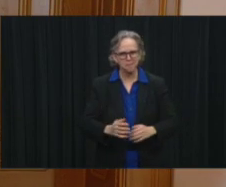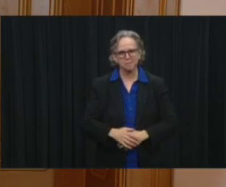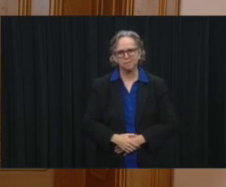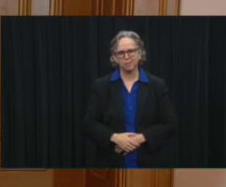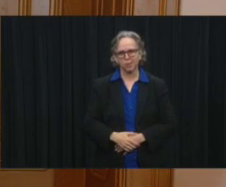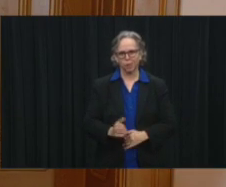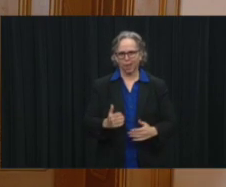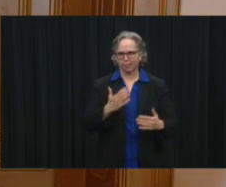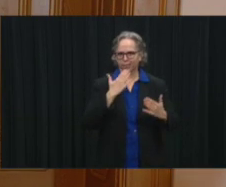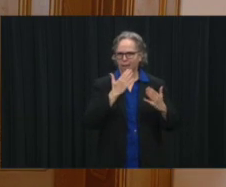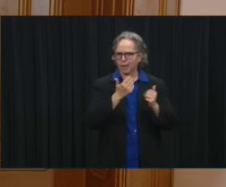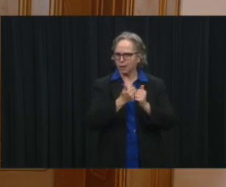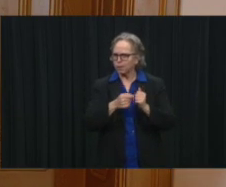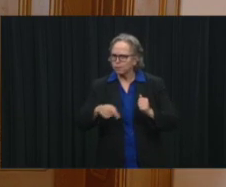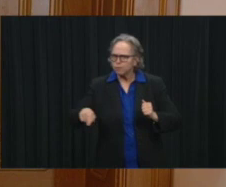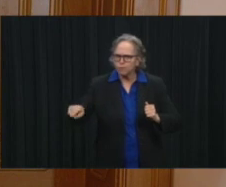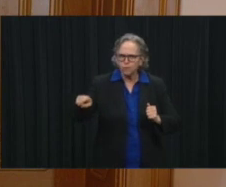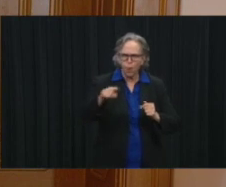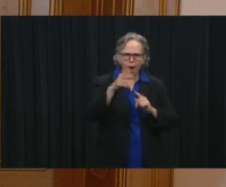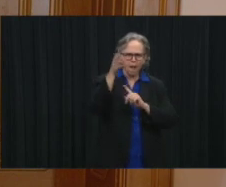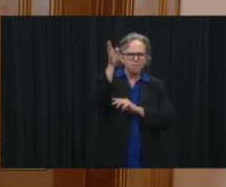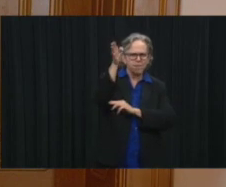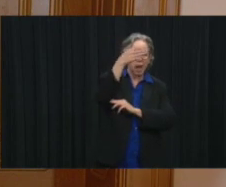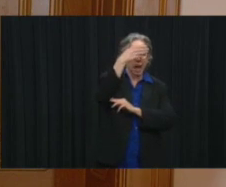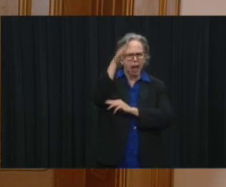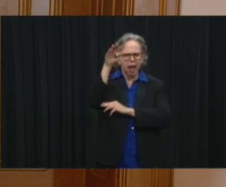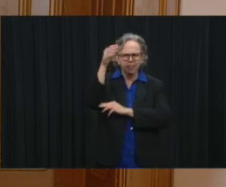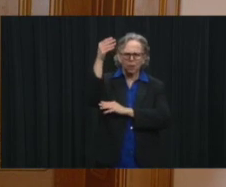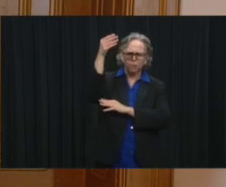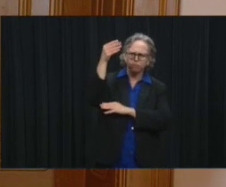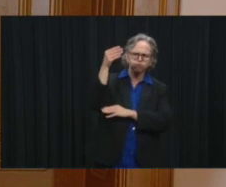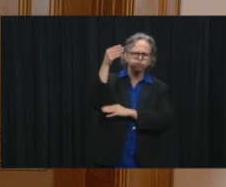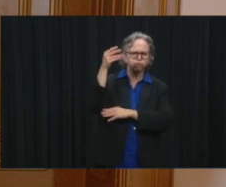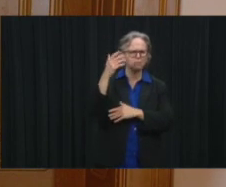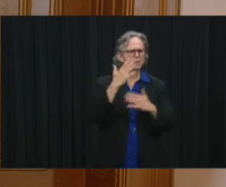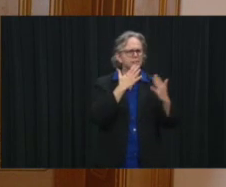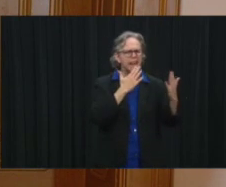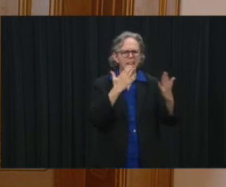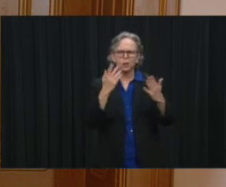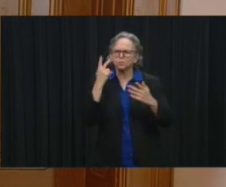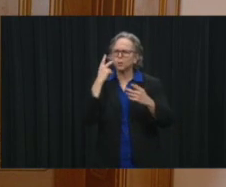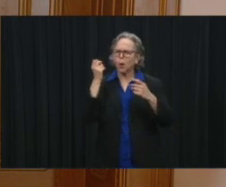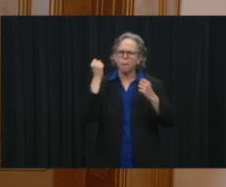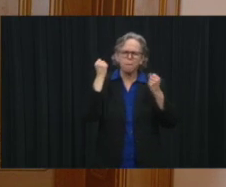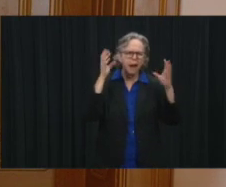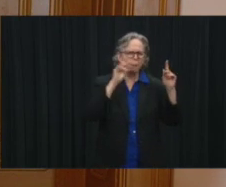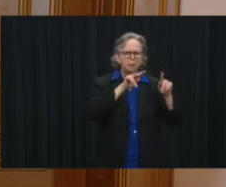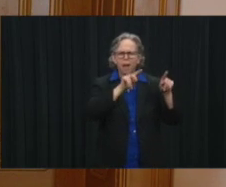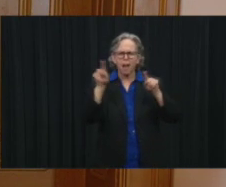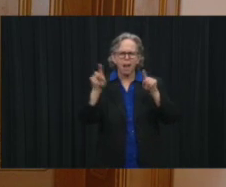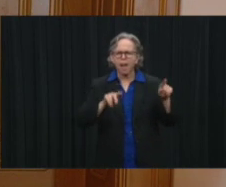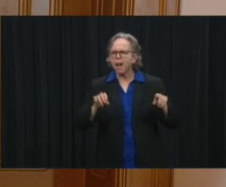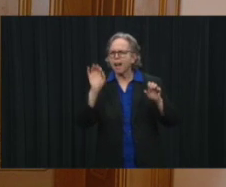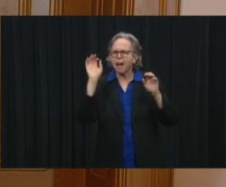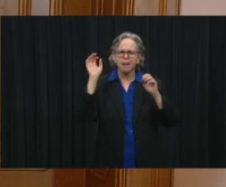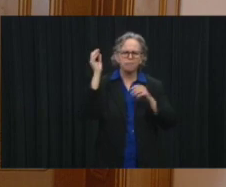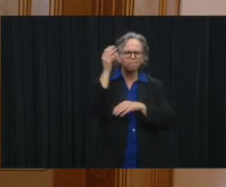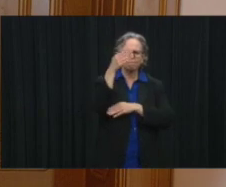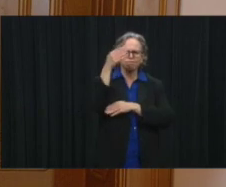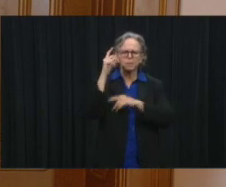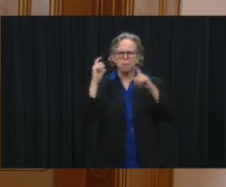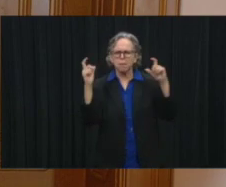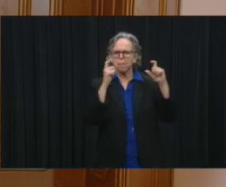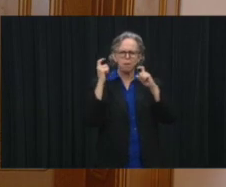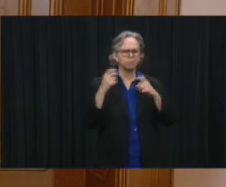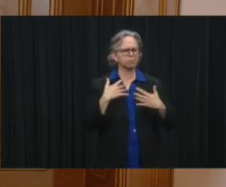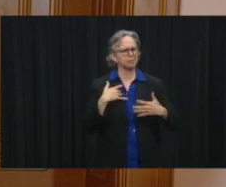I've got so many pictures, and we've seen so many things up on Facebook. Thank you. Ohio Strong, fly